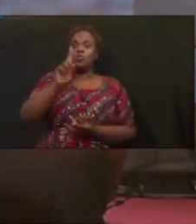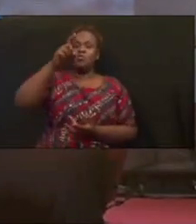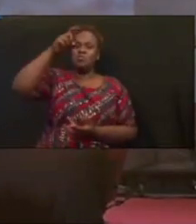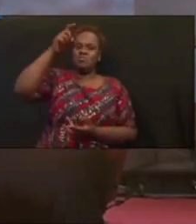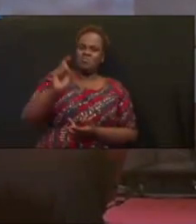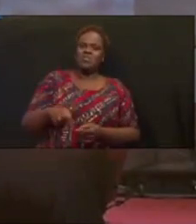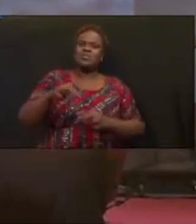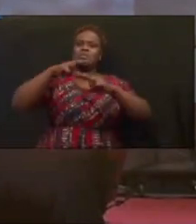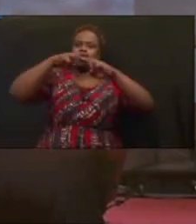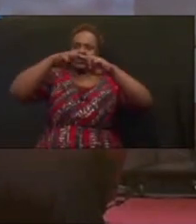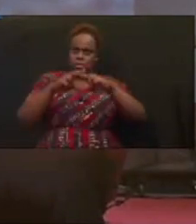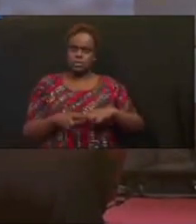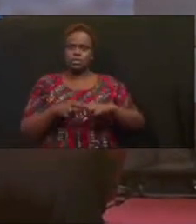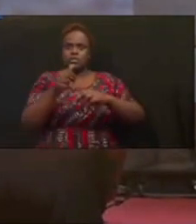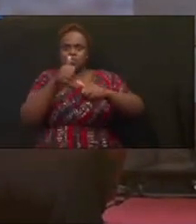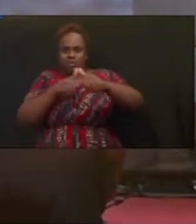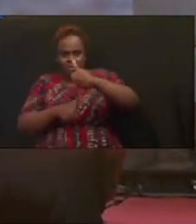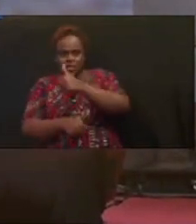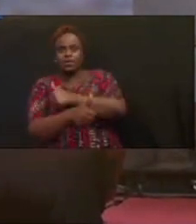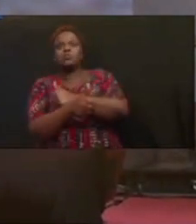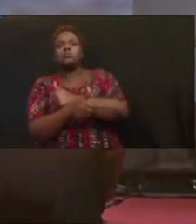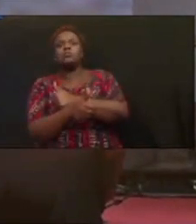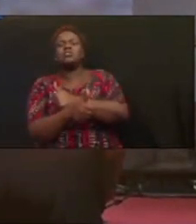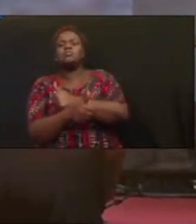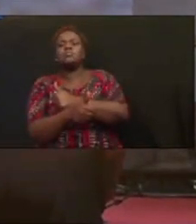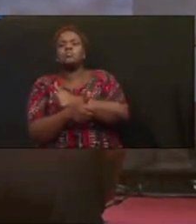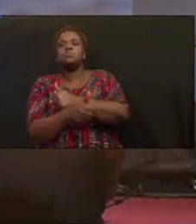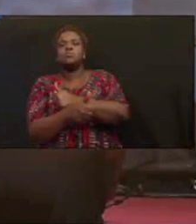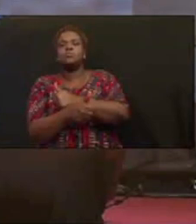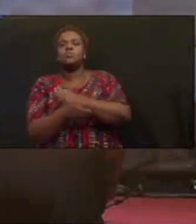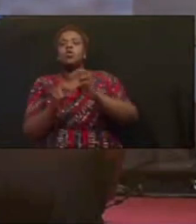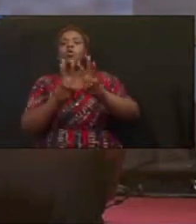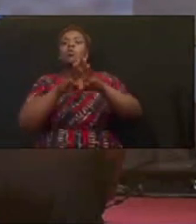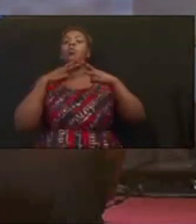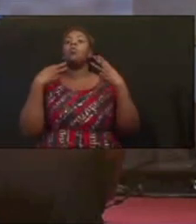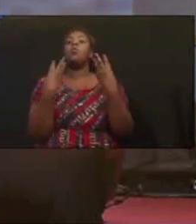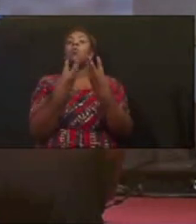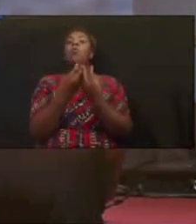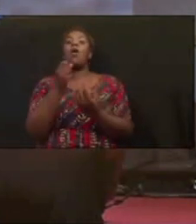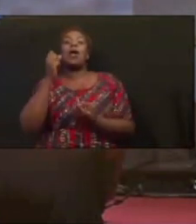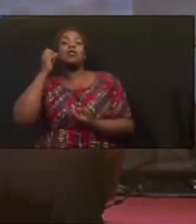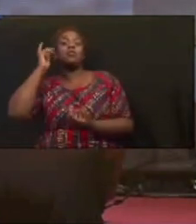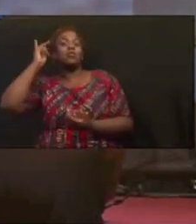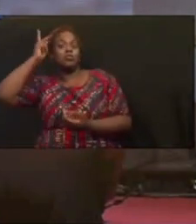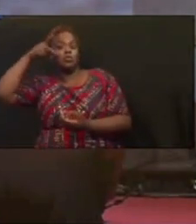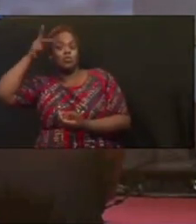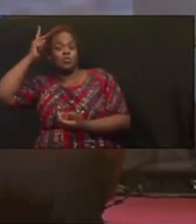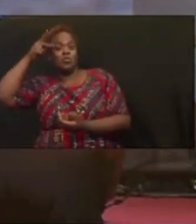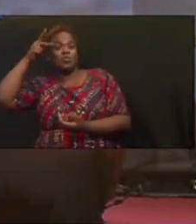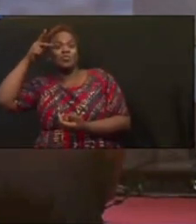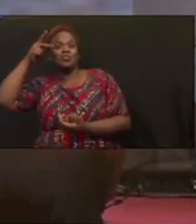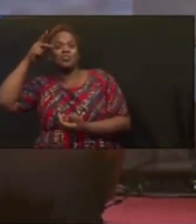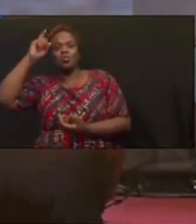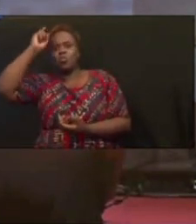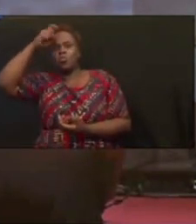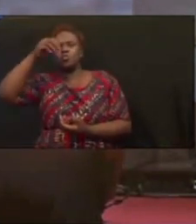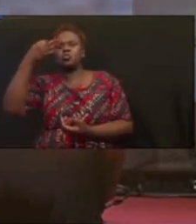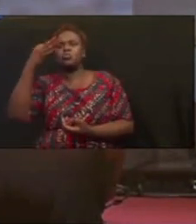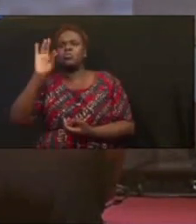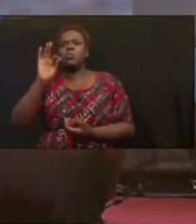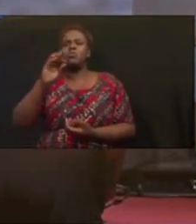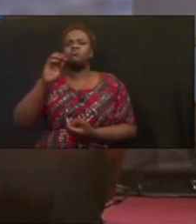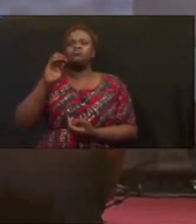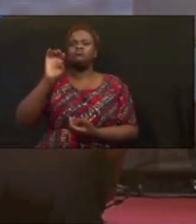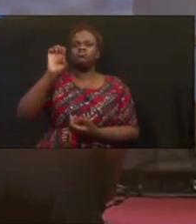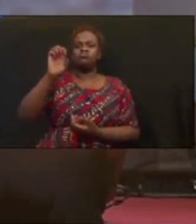sit under secular knowledge to your universities and the rest. The wisdom of Egypt, you need